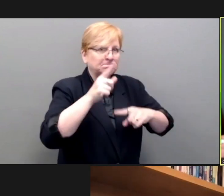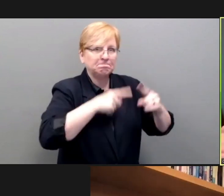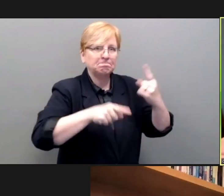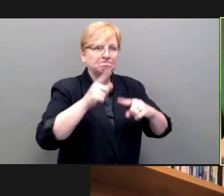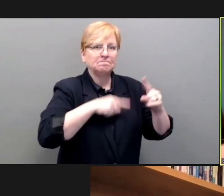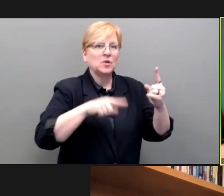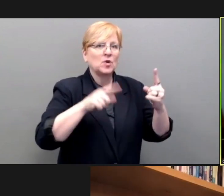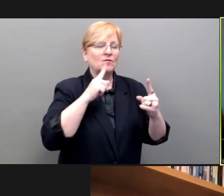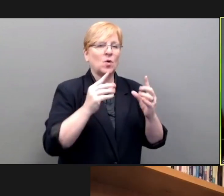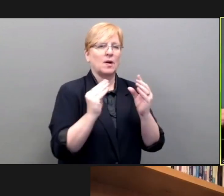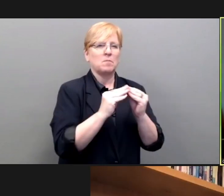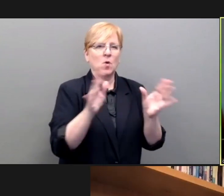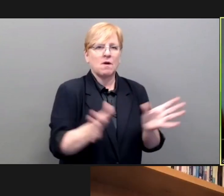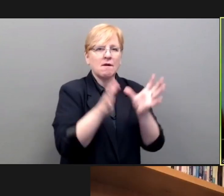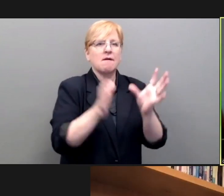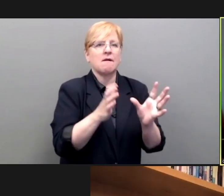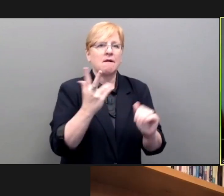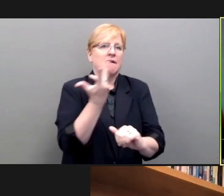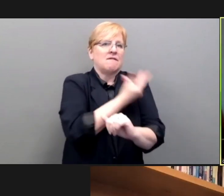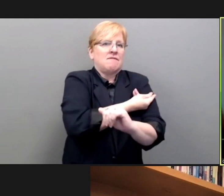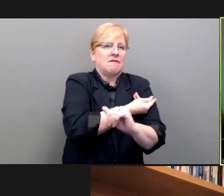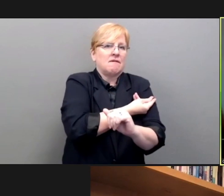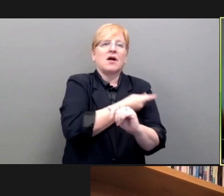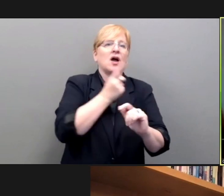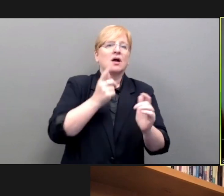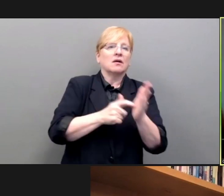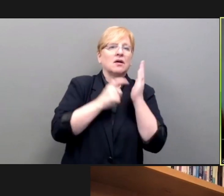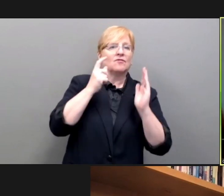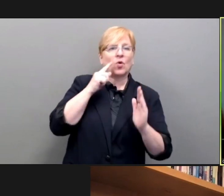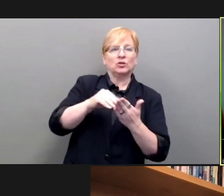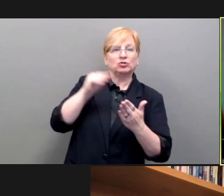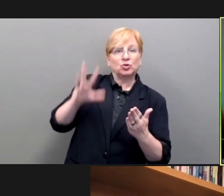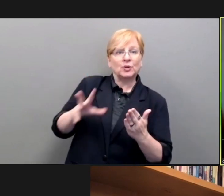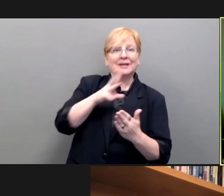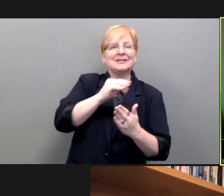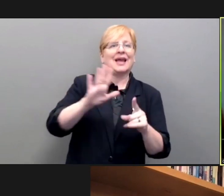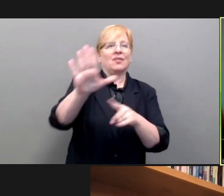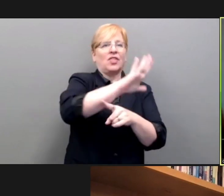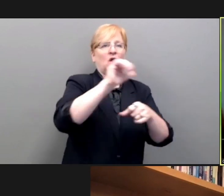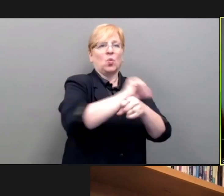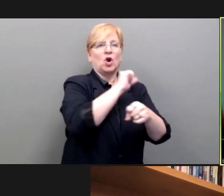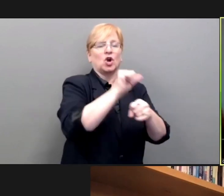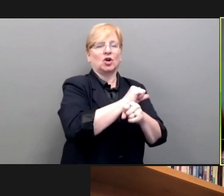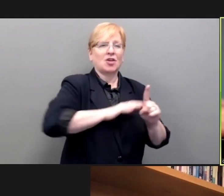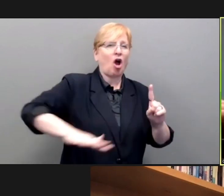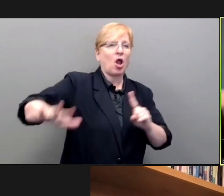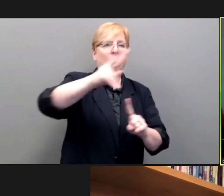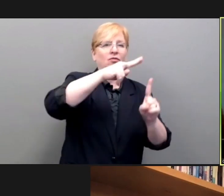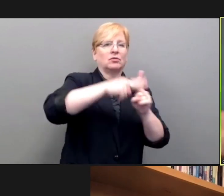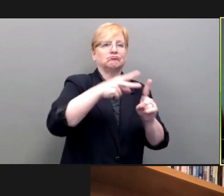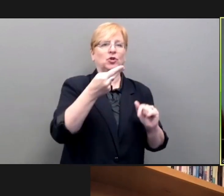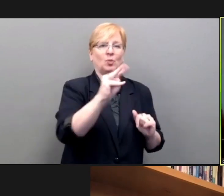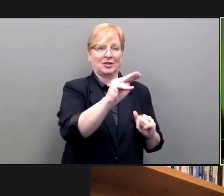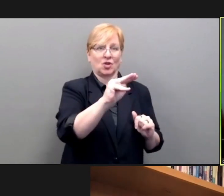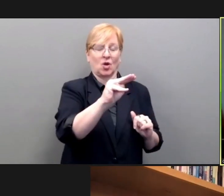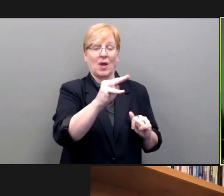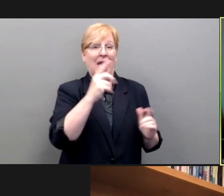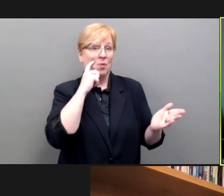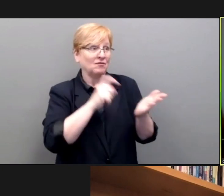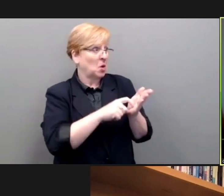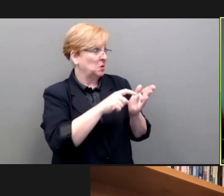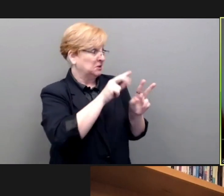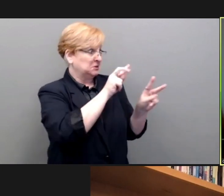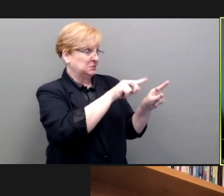bolster vaccines, both in their students and in all of their workers statewide. And we're seeing them do that with,